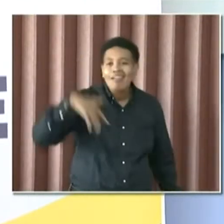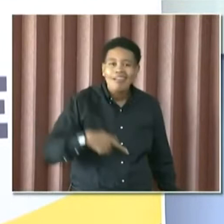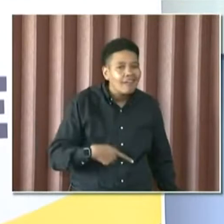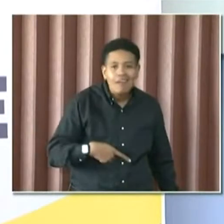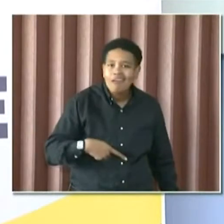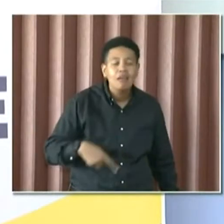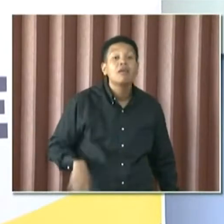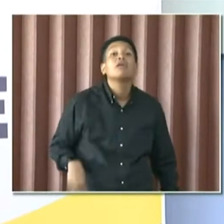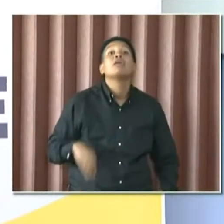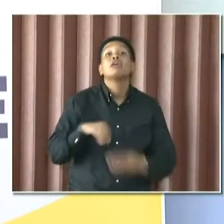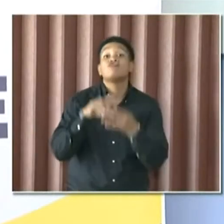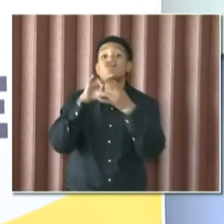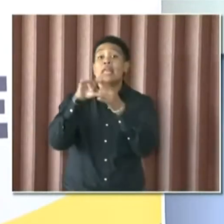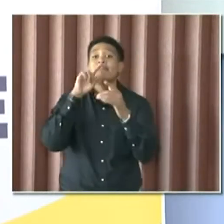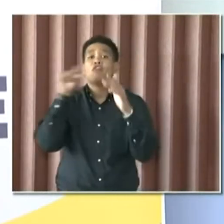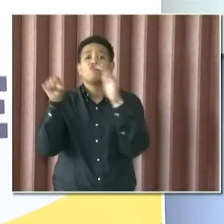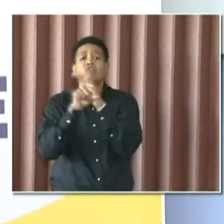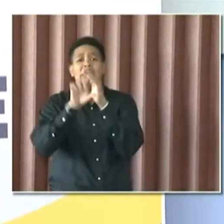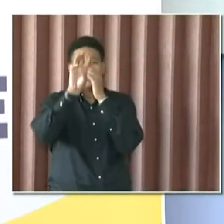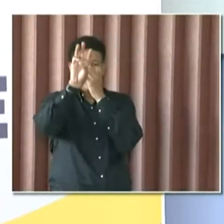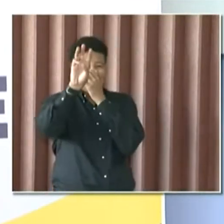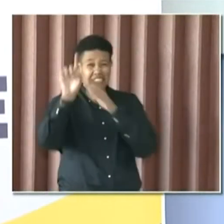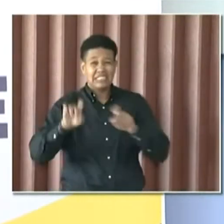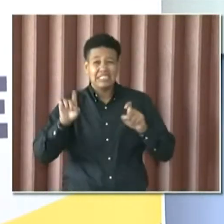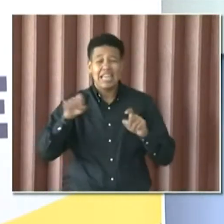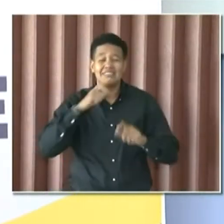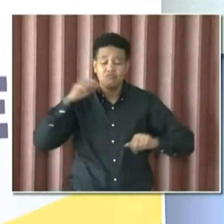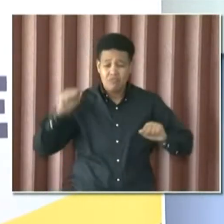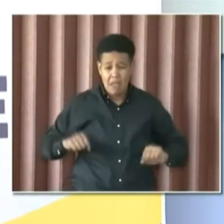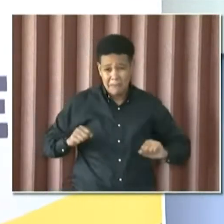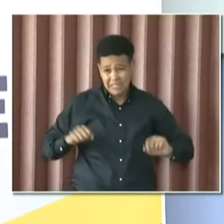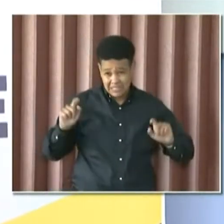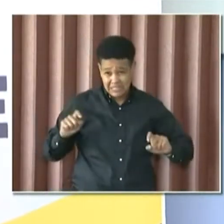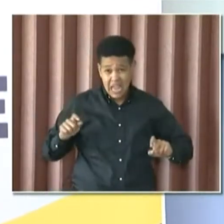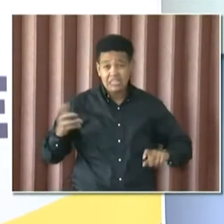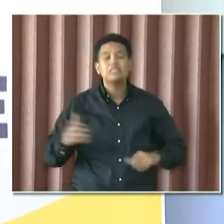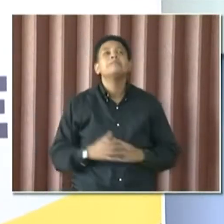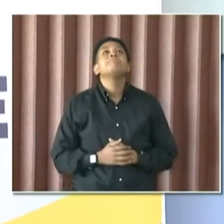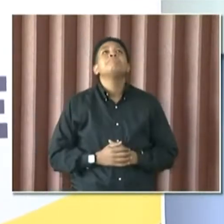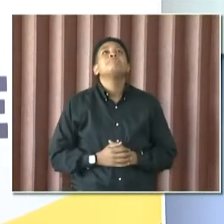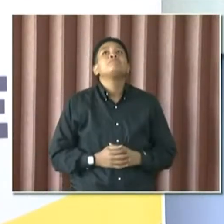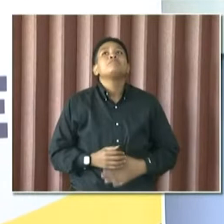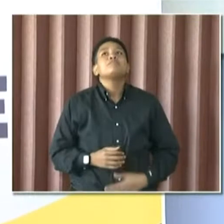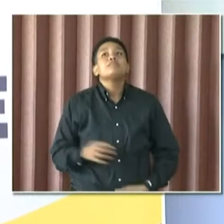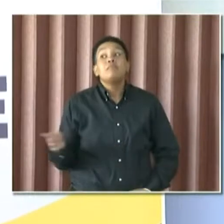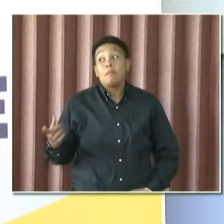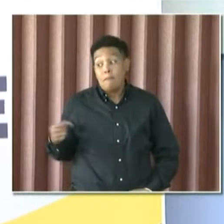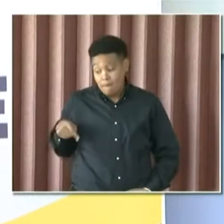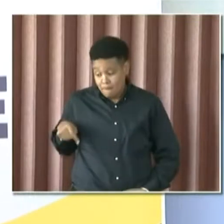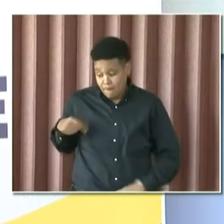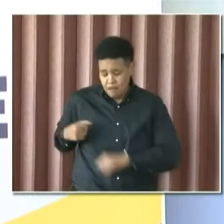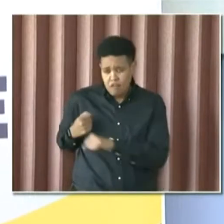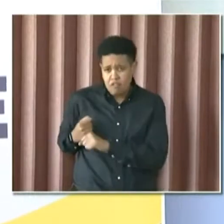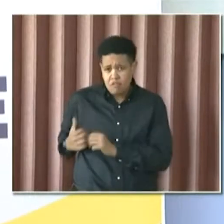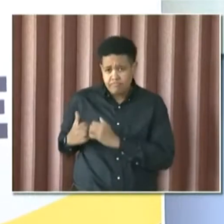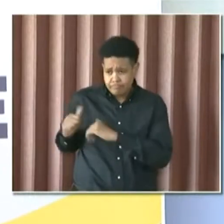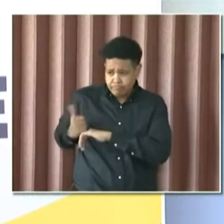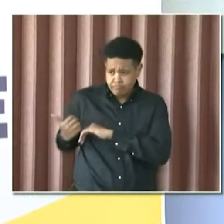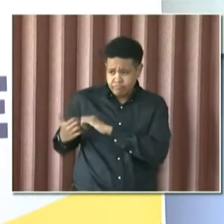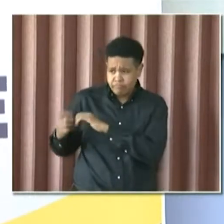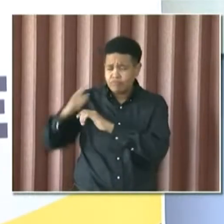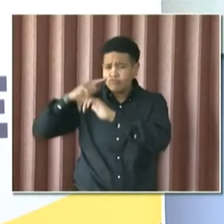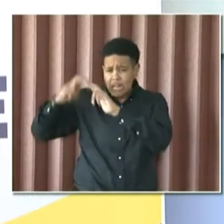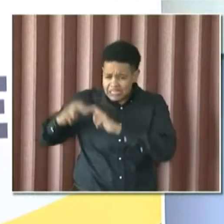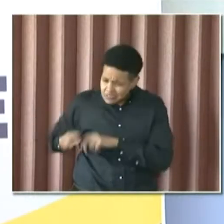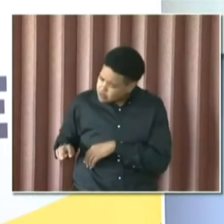In terms of the grade 6 test, the ability test that was done this year